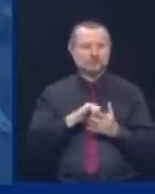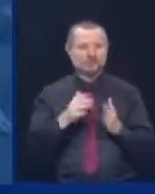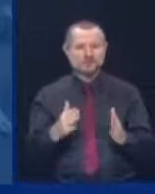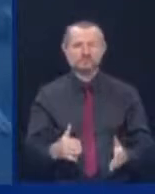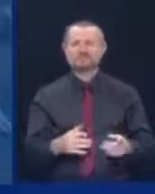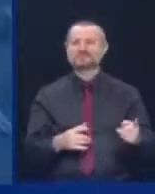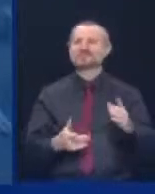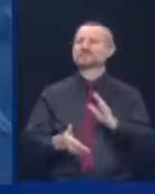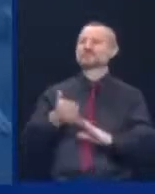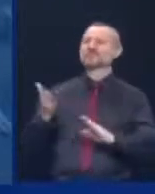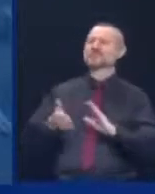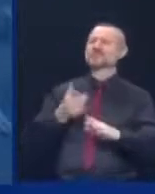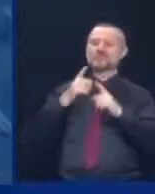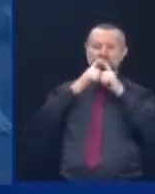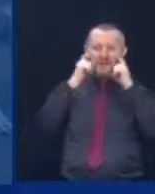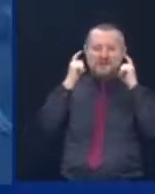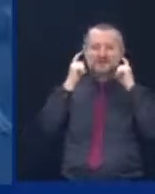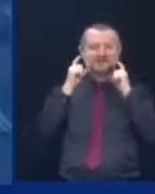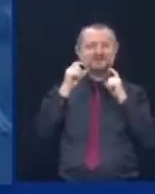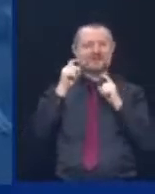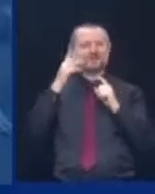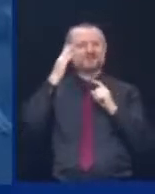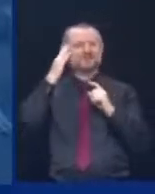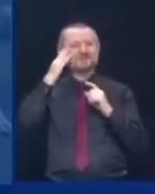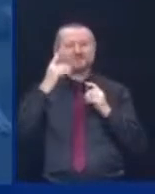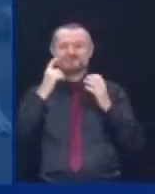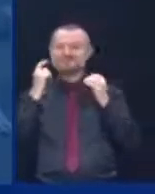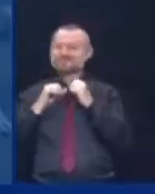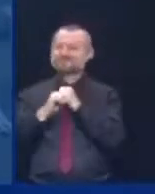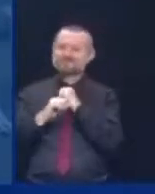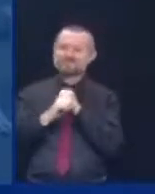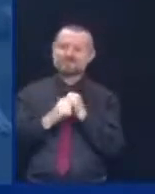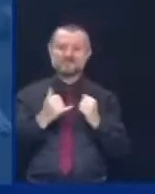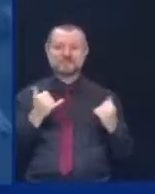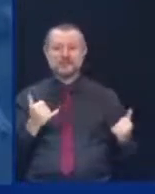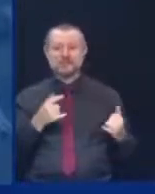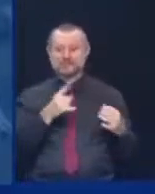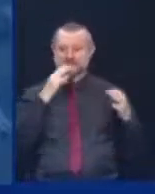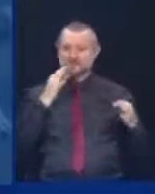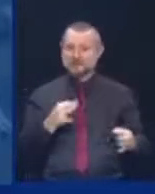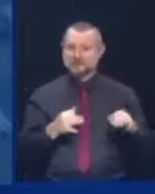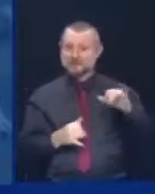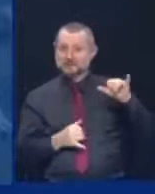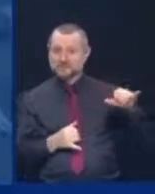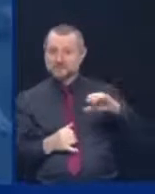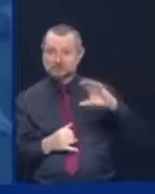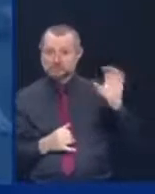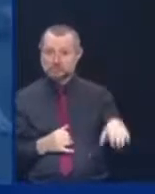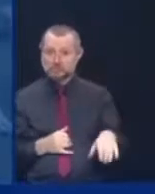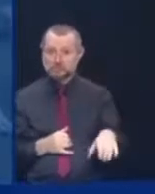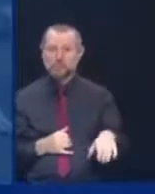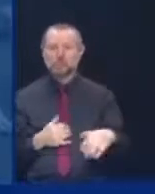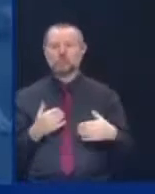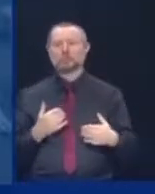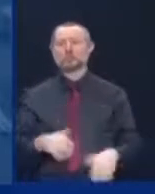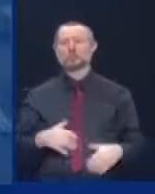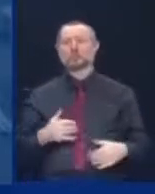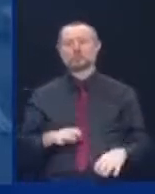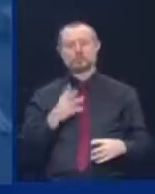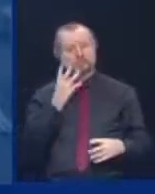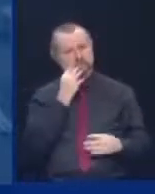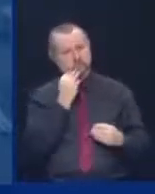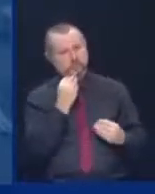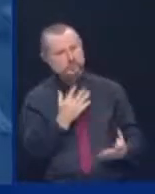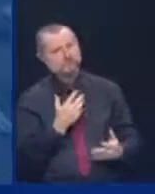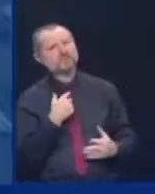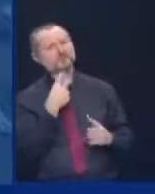Up campaign. The fact that she cares enough not to come home was such a beautiful gesture of